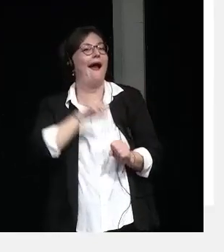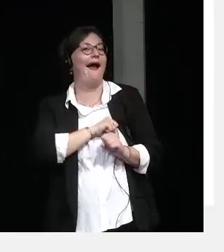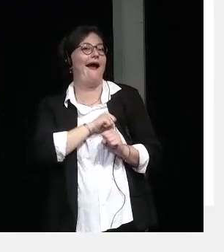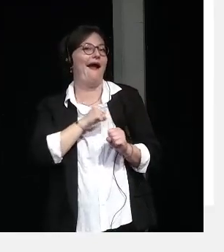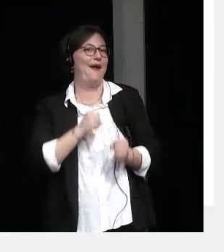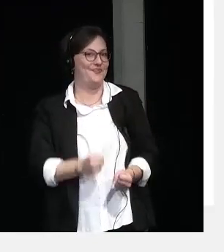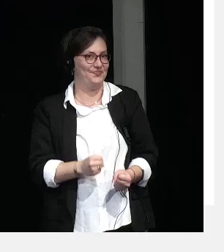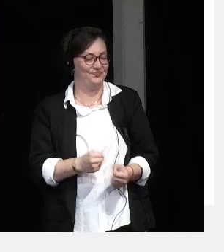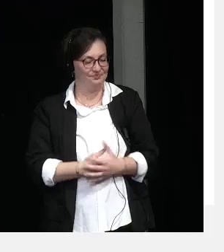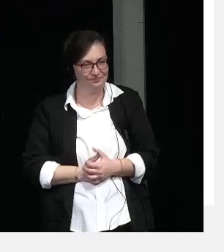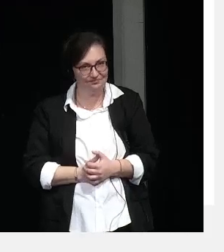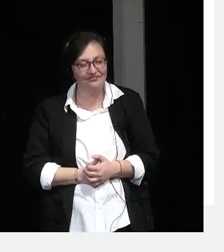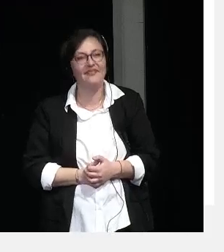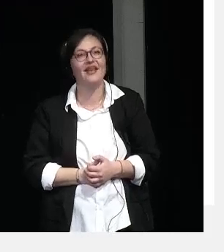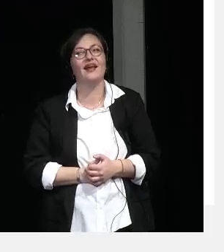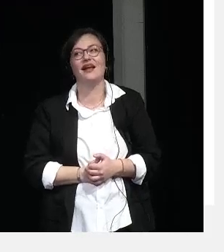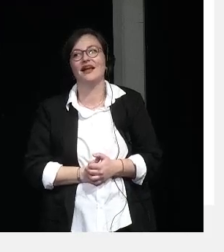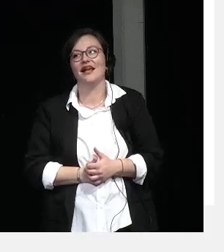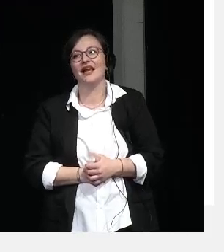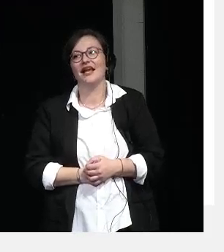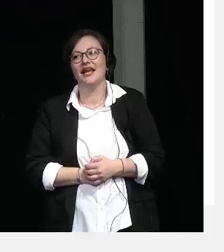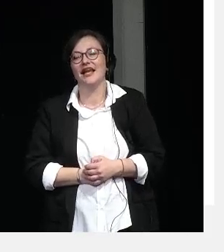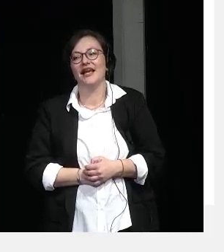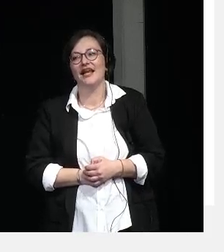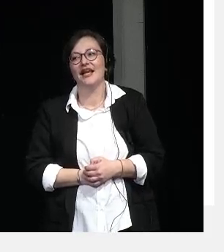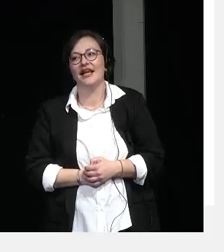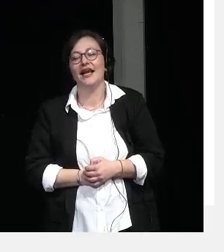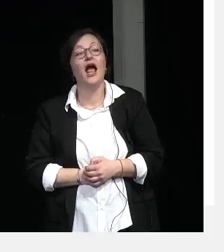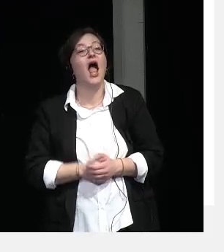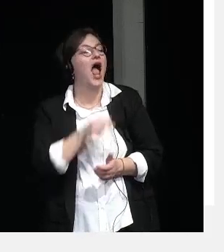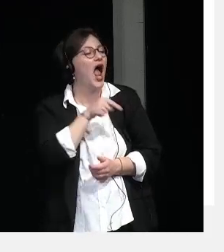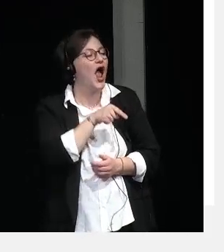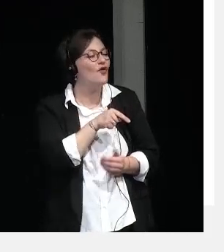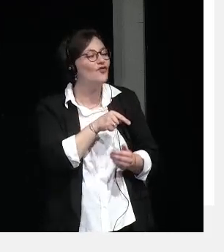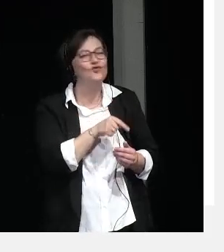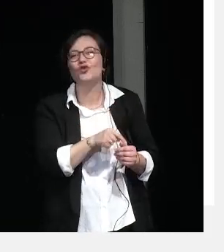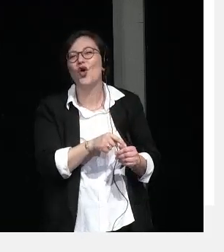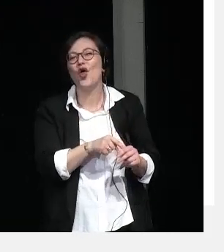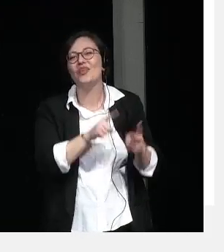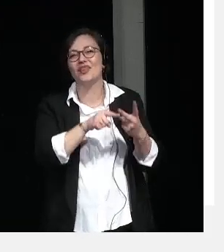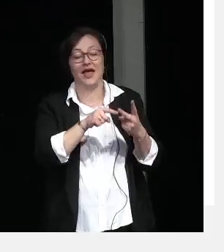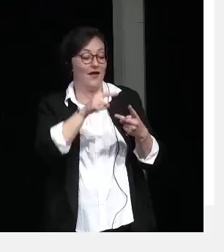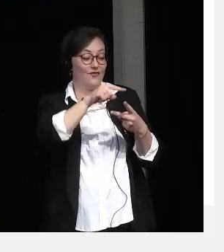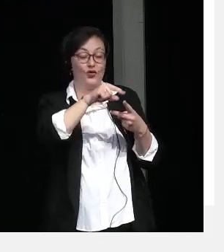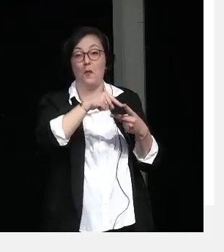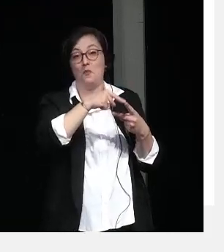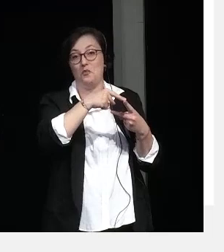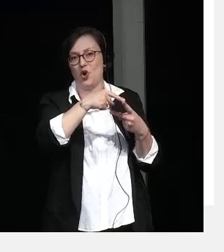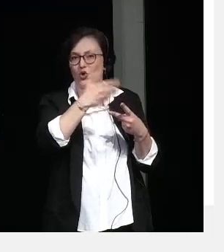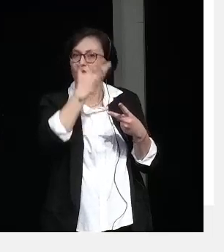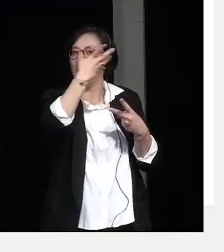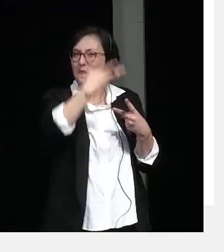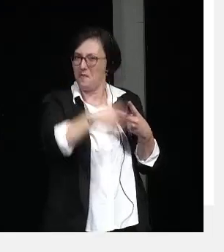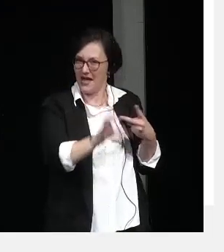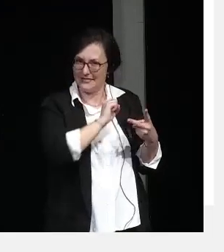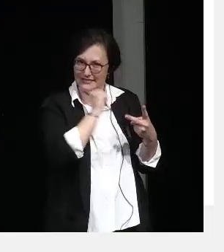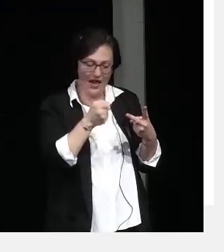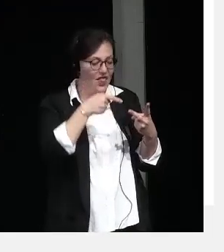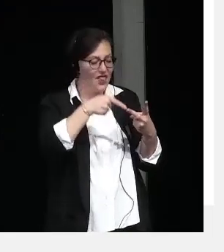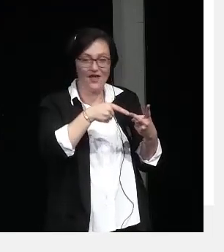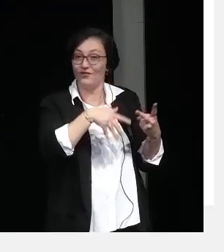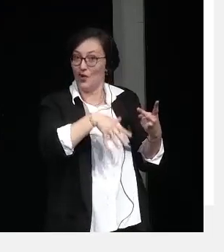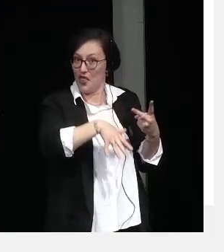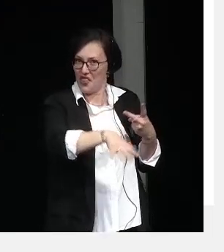for. For people who are here, I'm reminding you that if you want to go down, I want to say all the thank you,